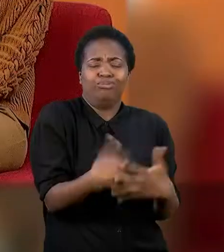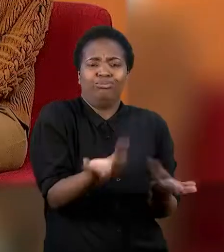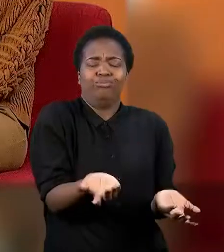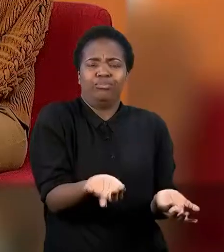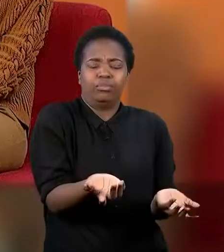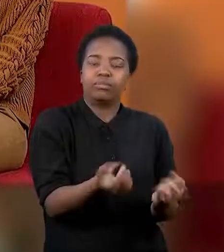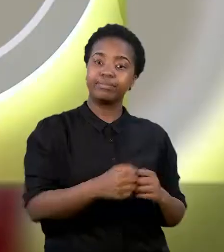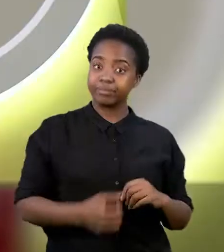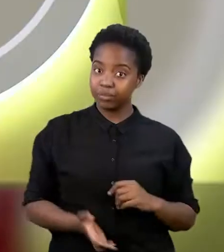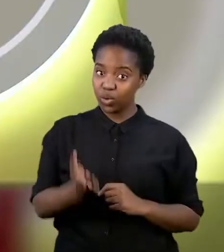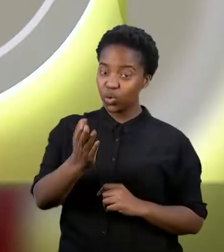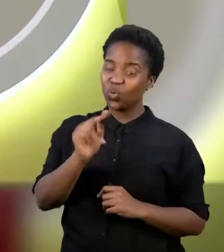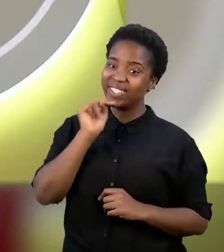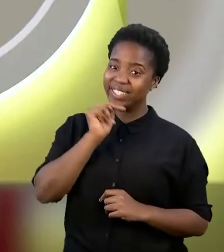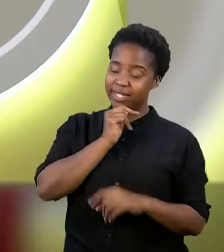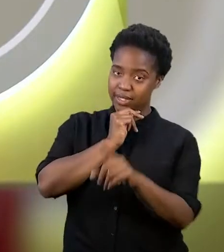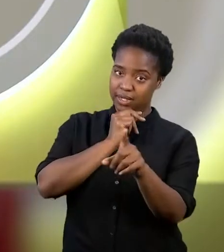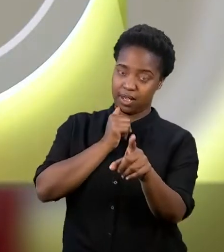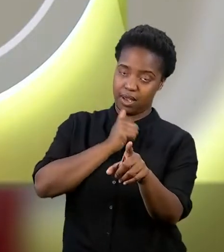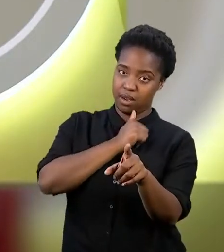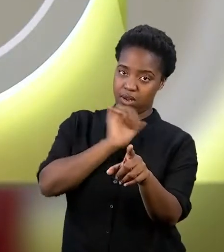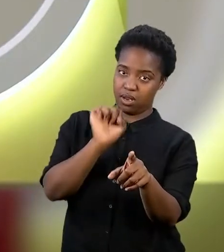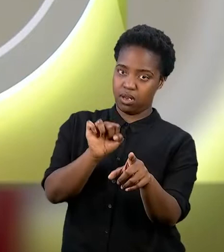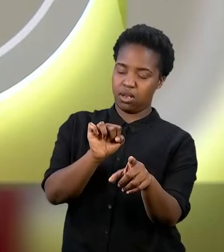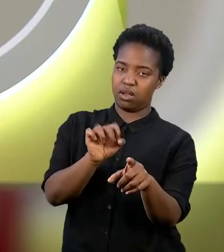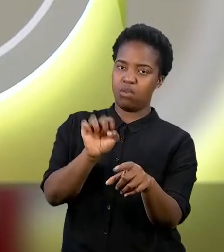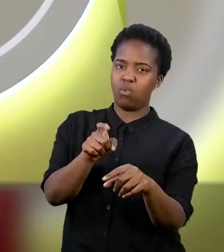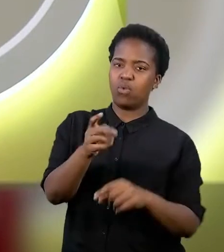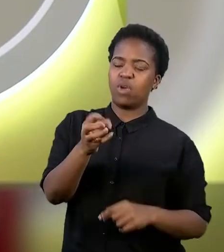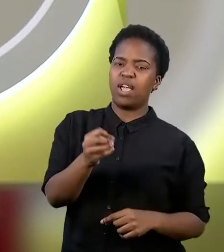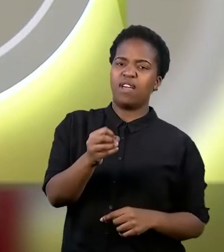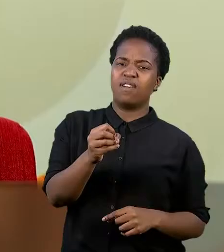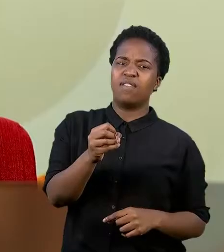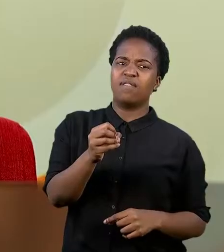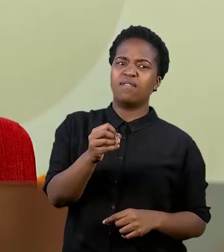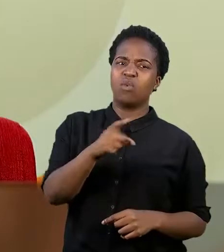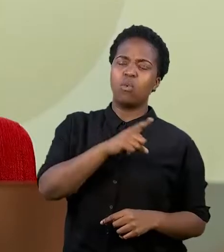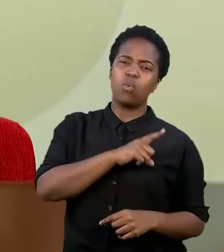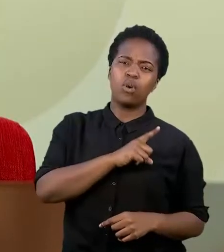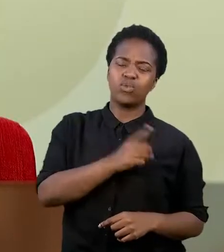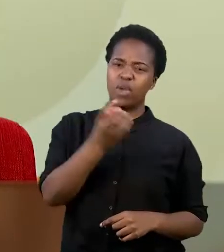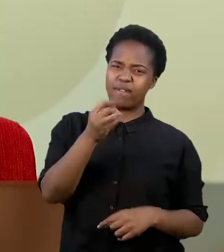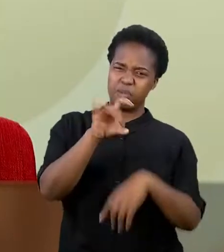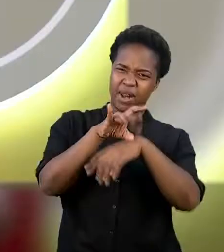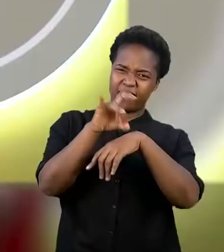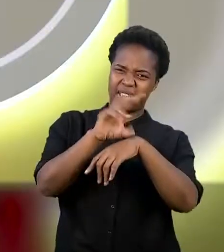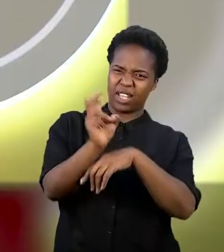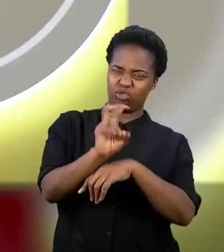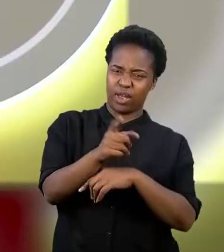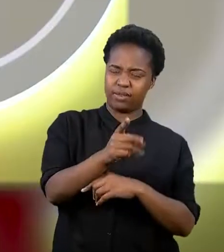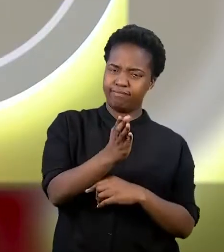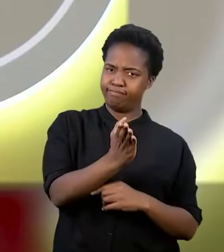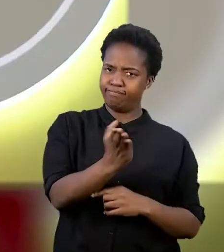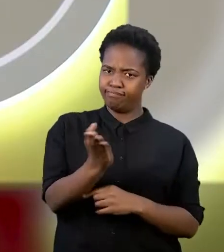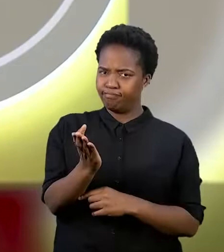nix innocentia recently wena o laba diagnosed ka endometriosis and wena nora o mo advisor